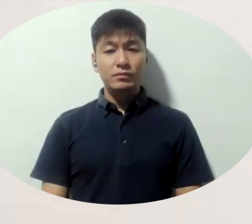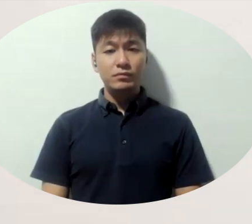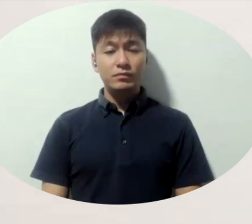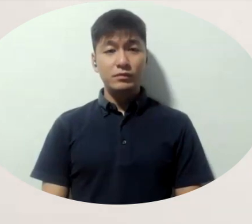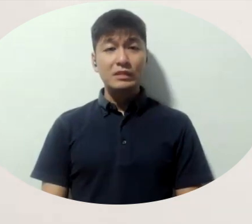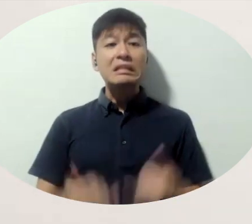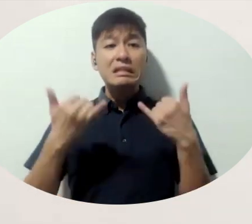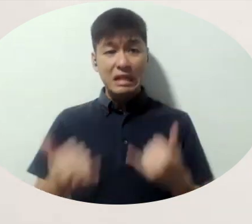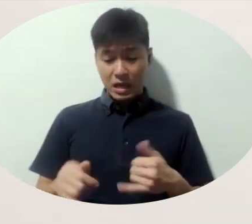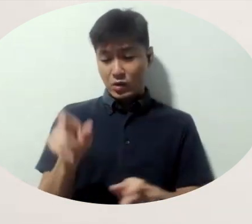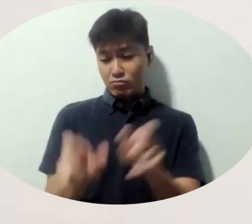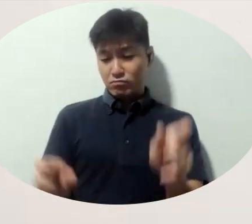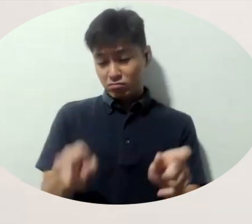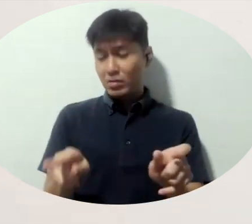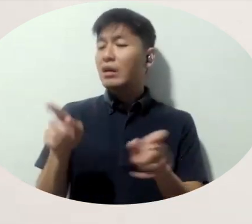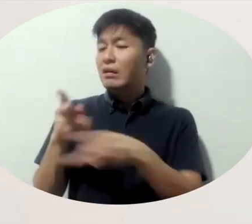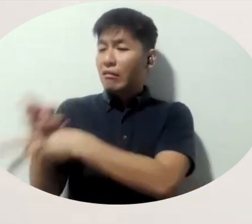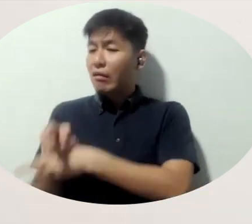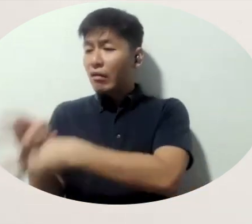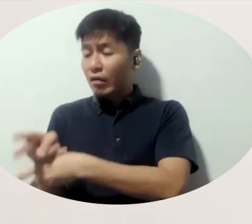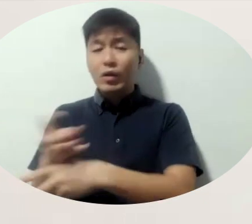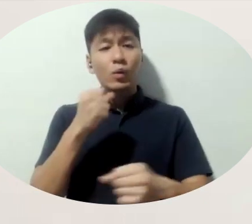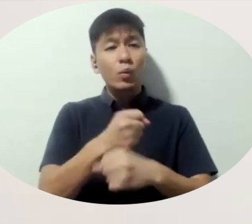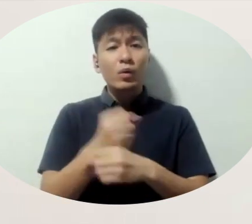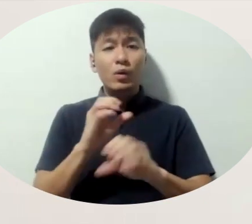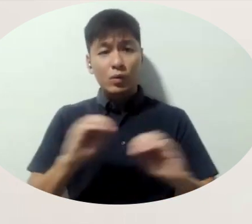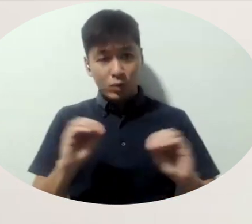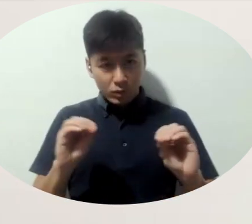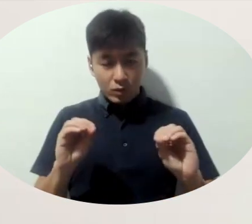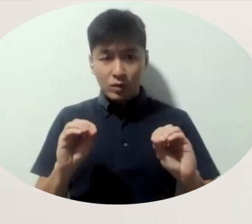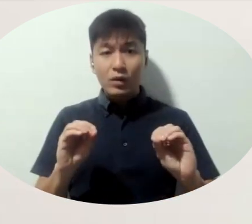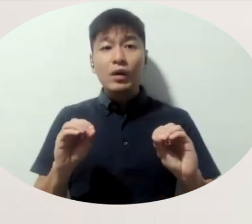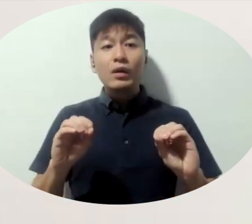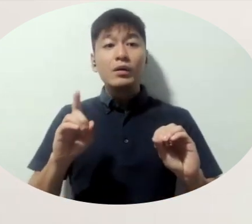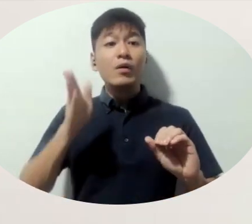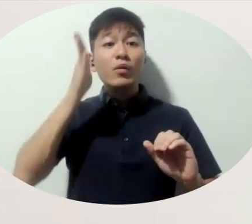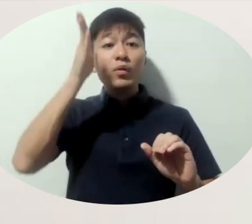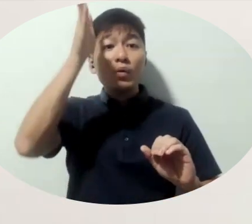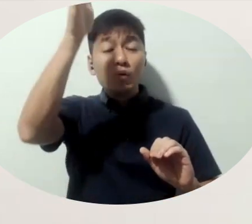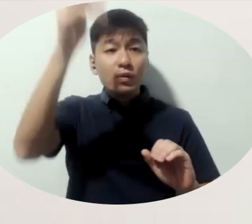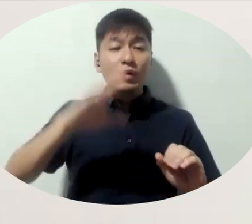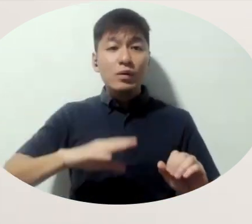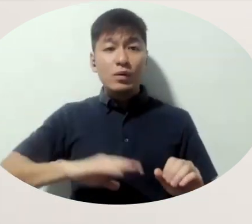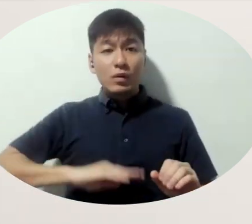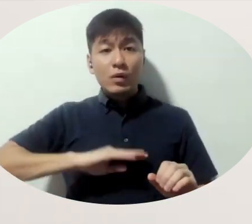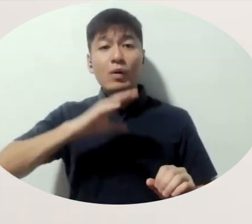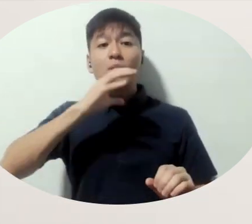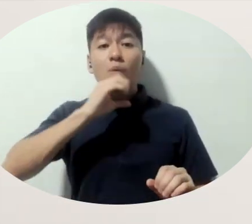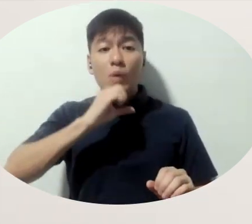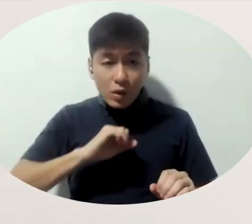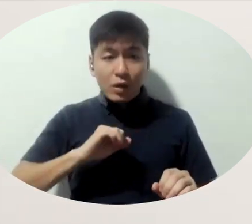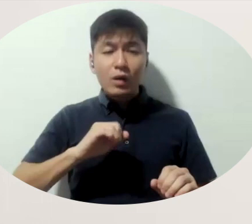age, there is, a system that's going to support them. Let me just go back to